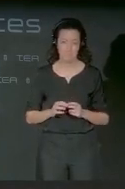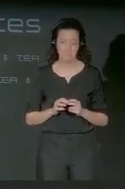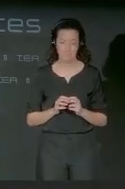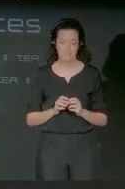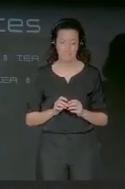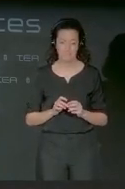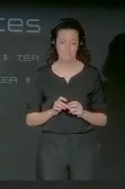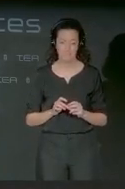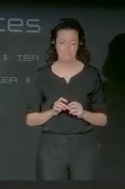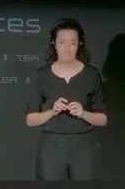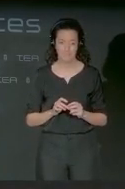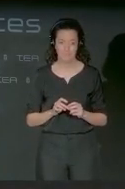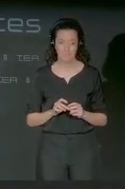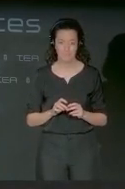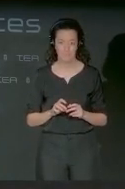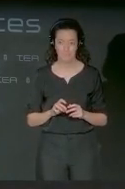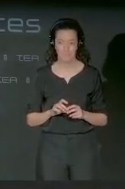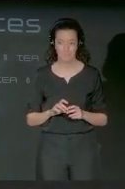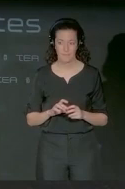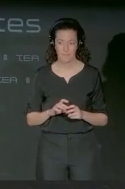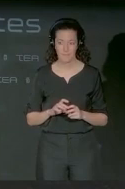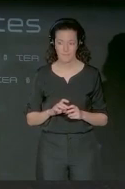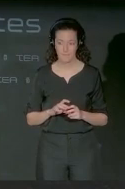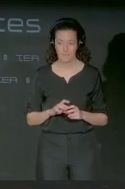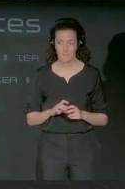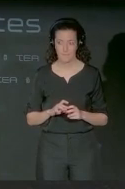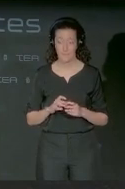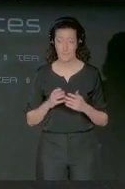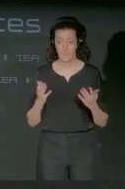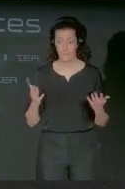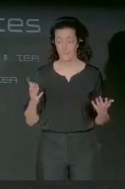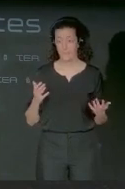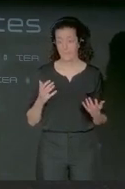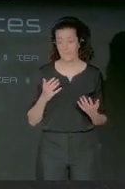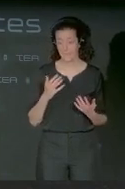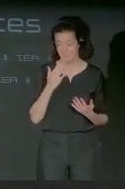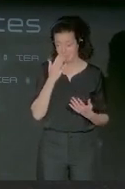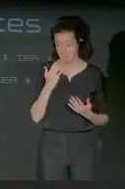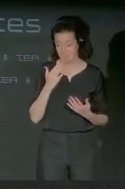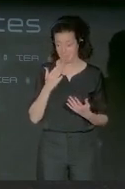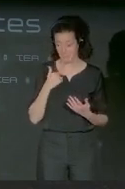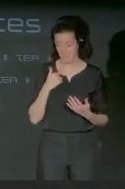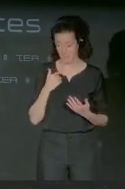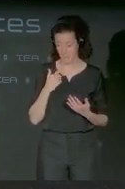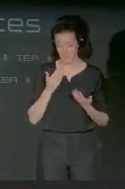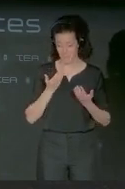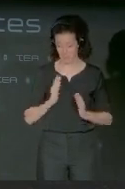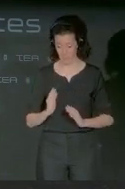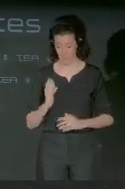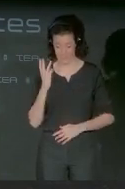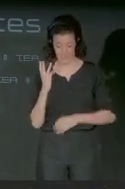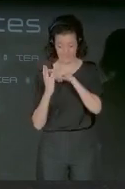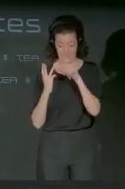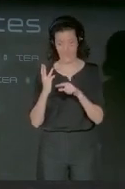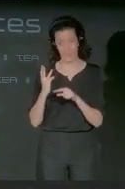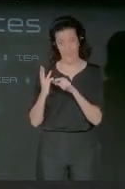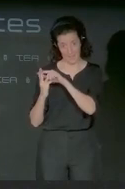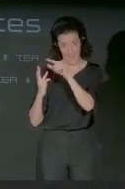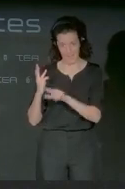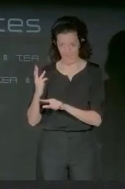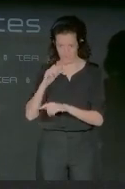gamer. You know, I've got three kids, and they play more than I do for sure. So I kind of, I'm from behind their shoulders. I have a look,